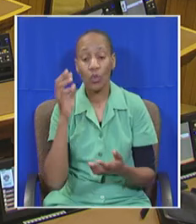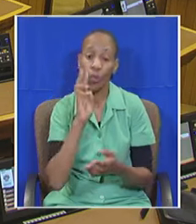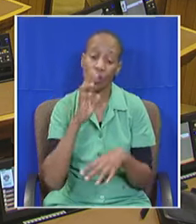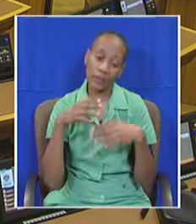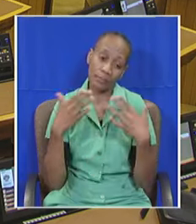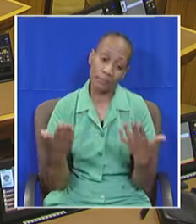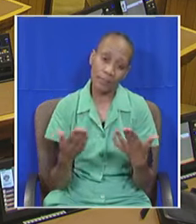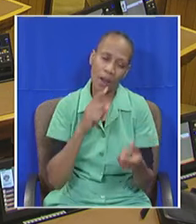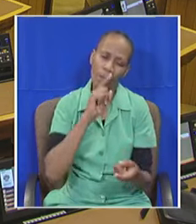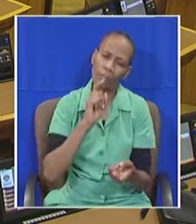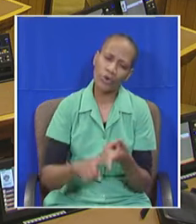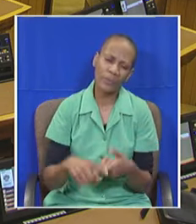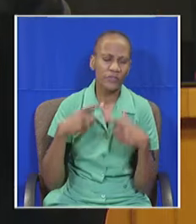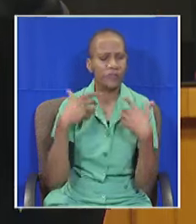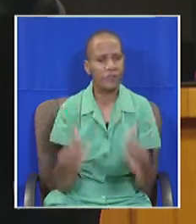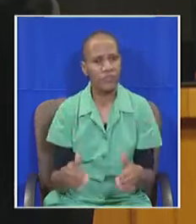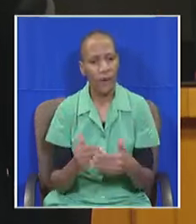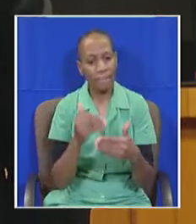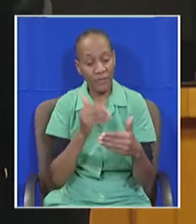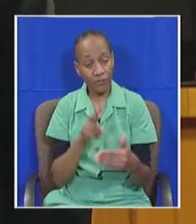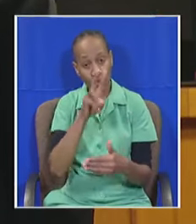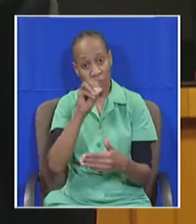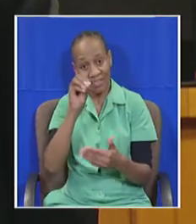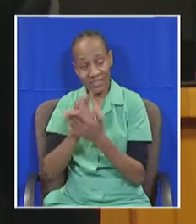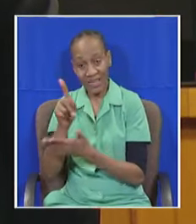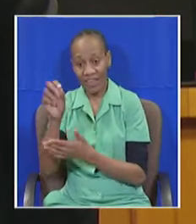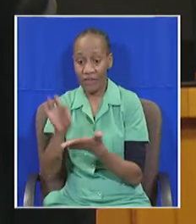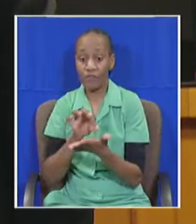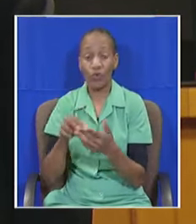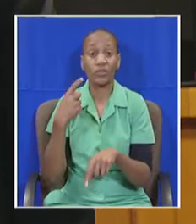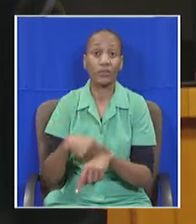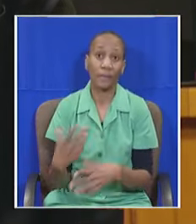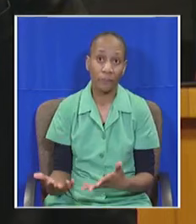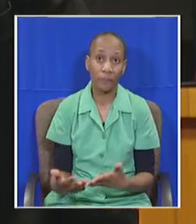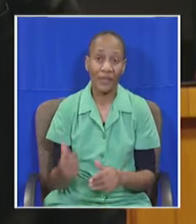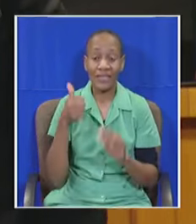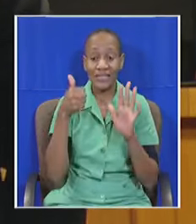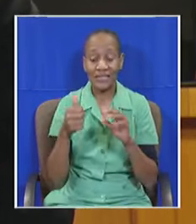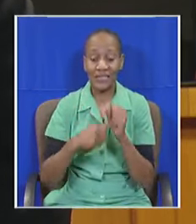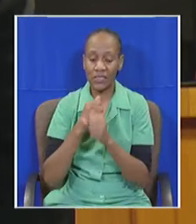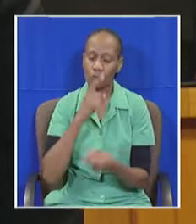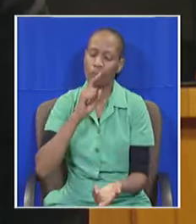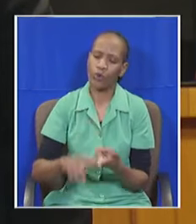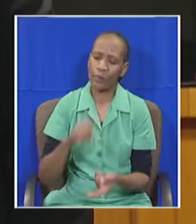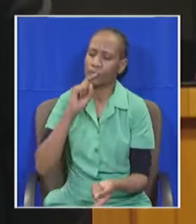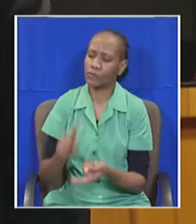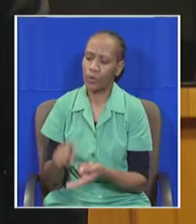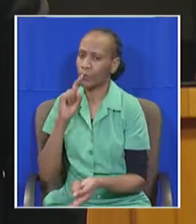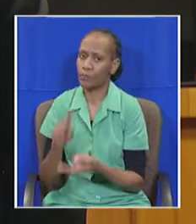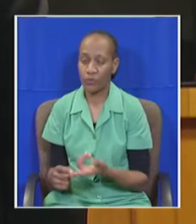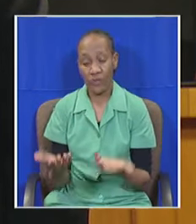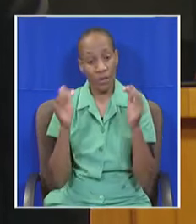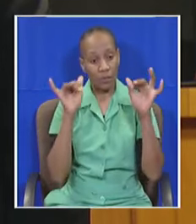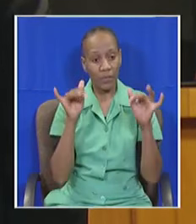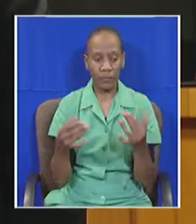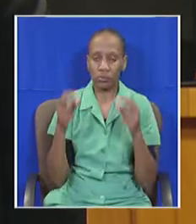being promised water just before the 2011 elections. 6 years of promises are what keeps residents awake